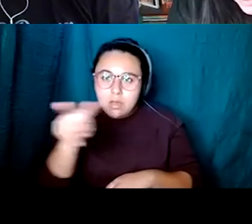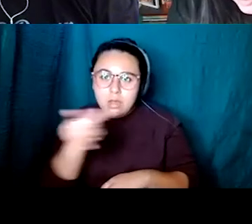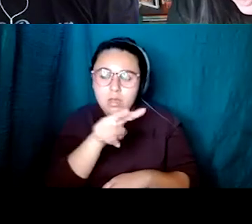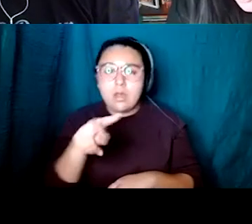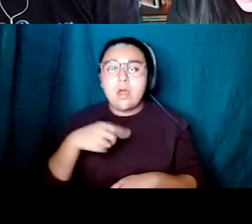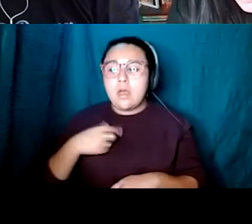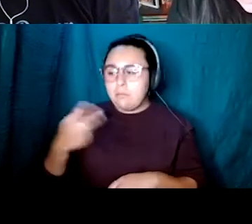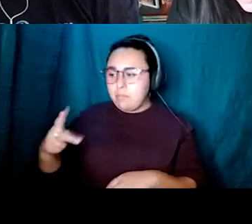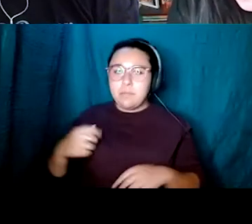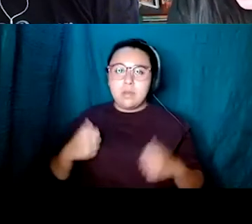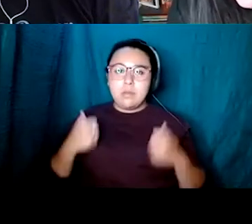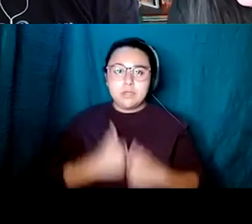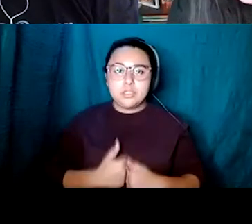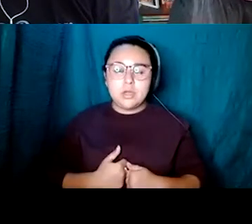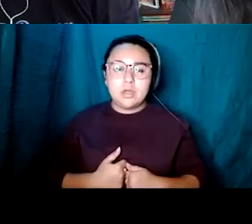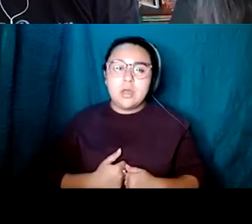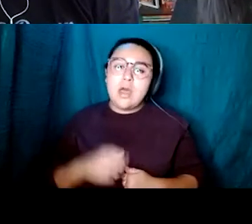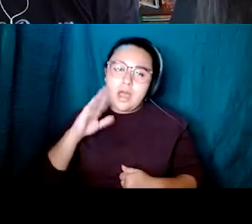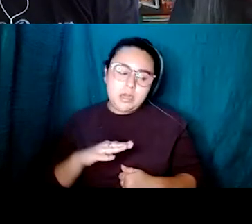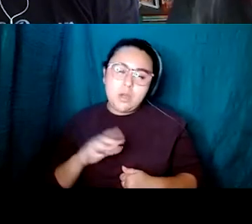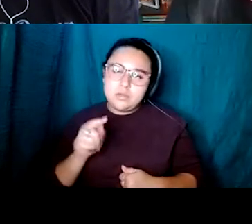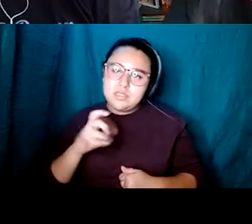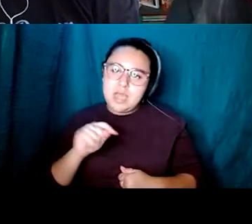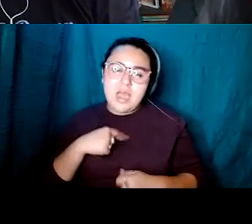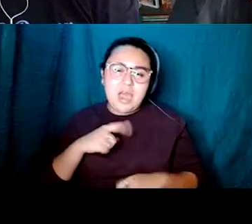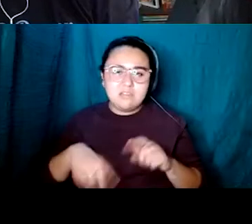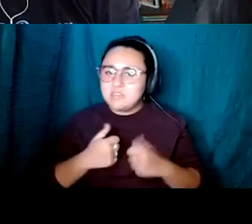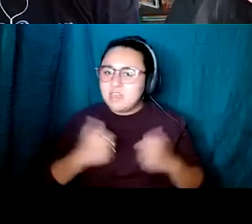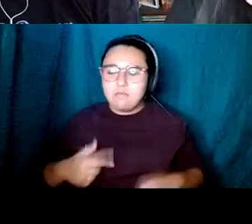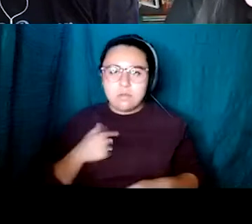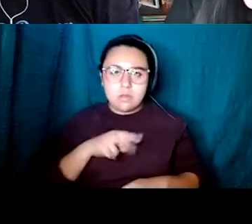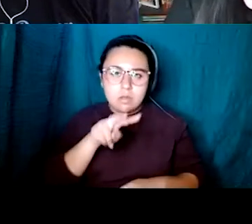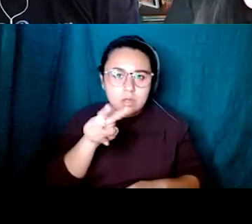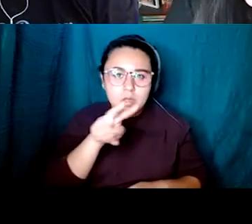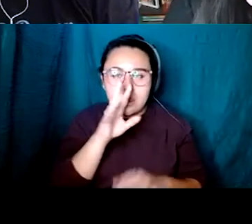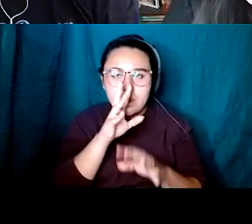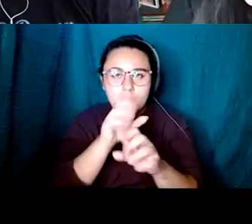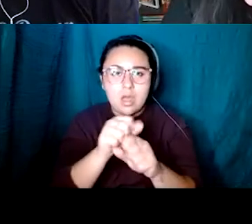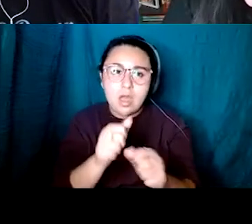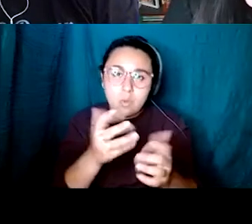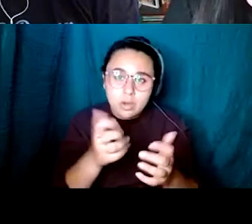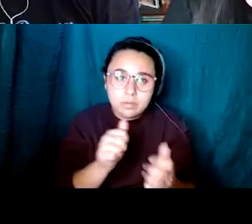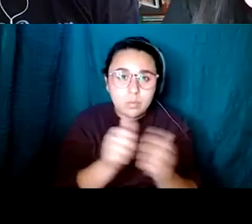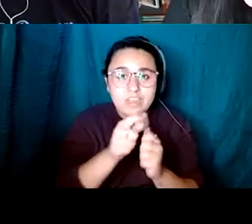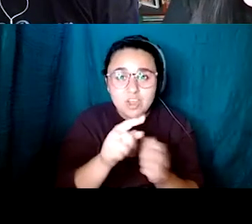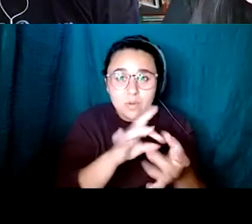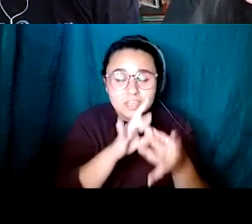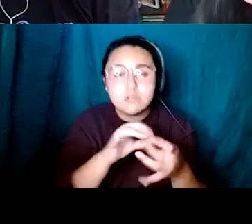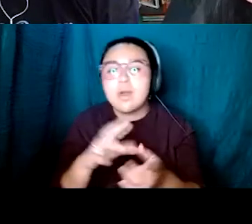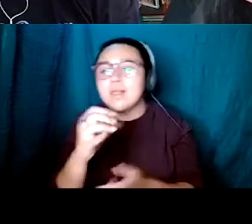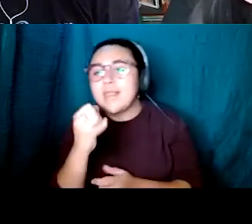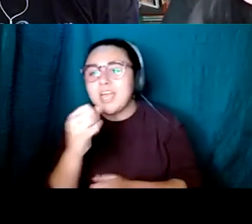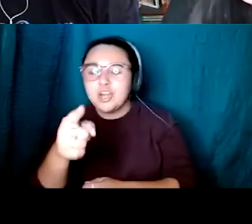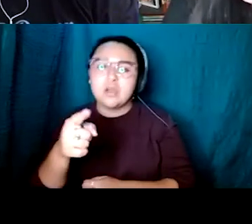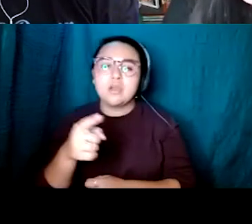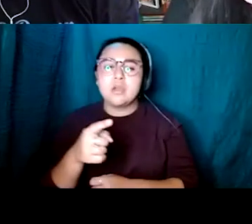was upset were too snug on me but refused to take off. I was unsure if I wanted to be with or be like Utena, a girl who seemed to defy